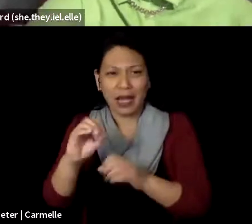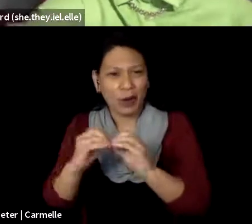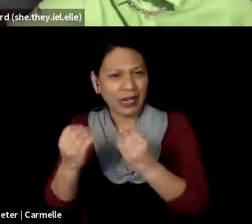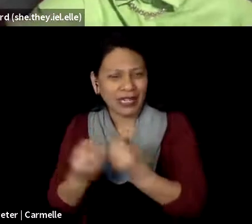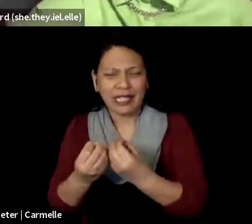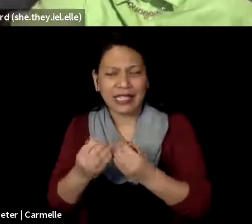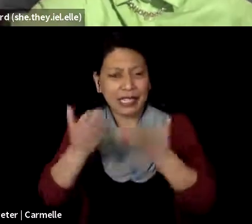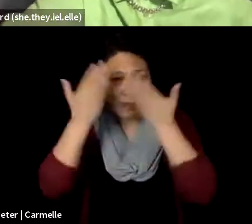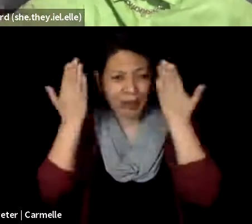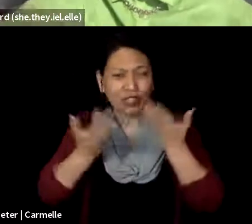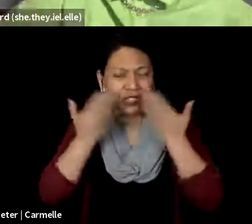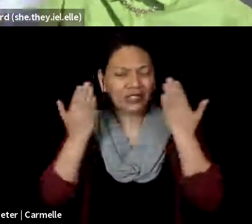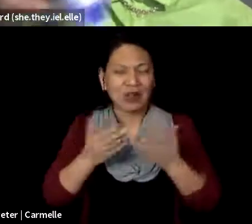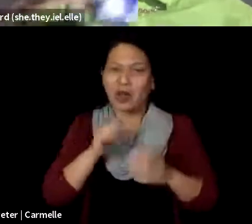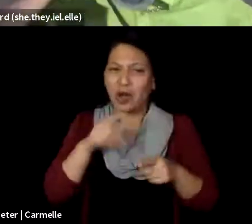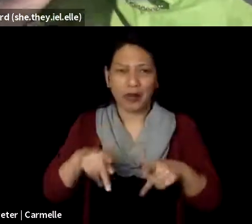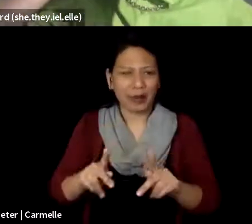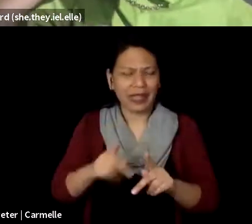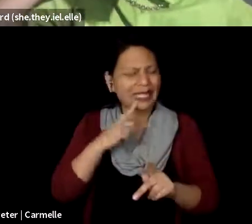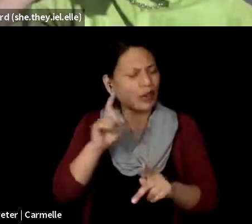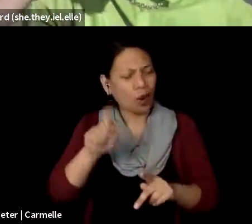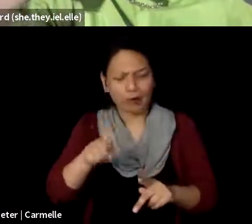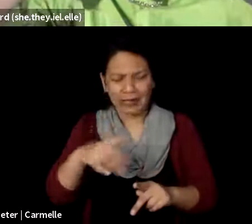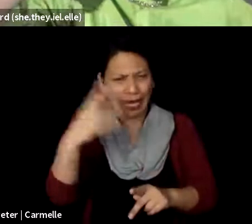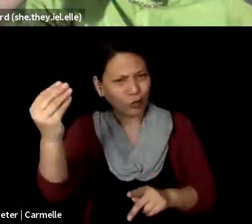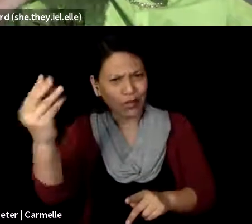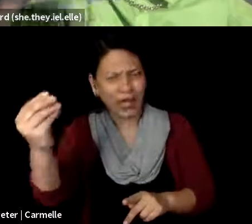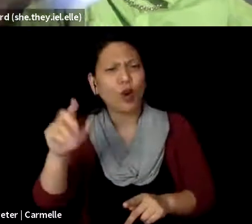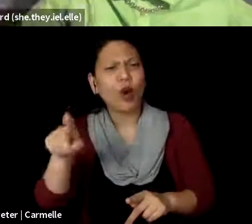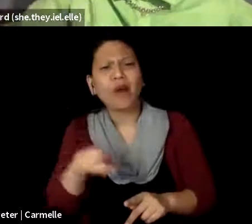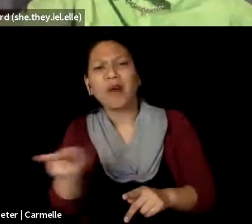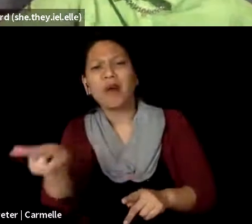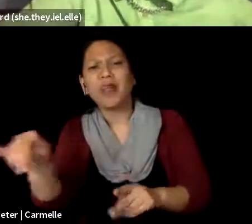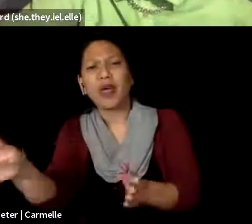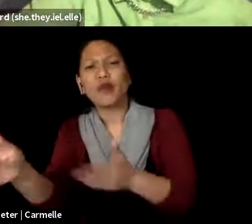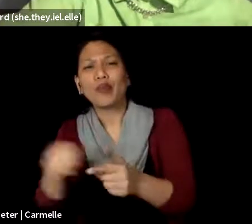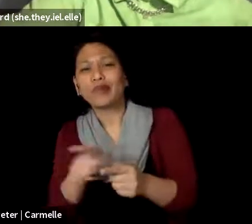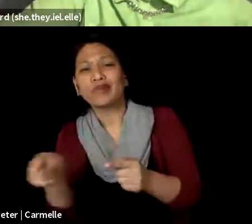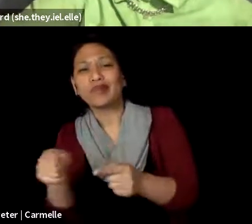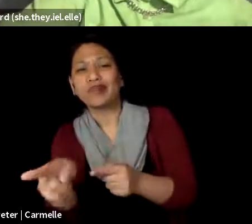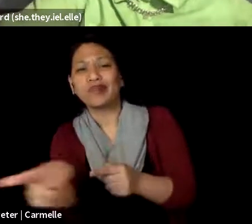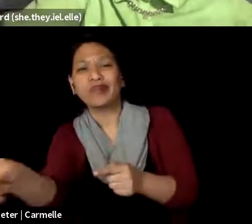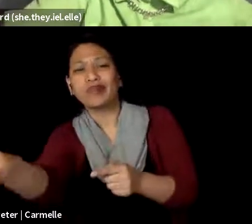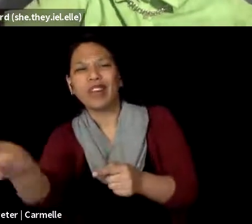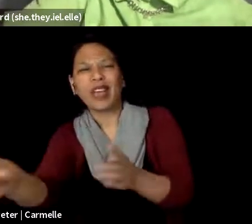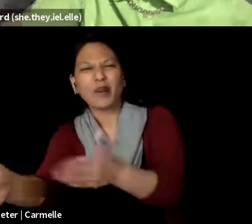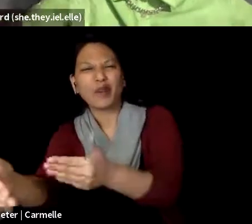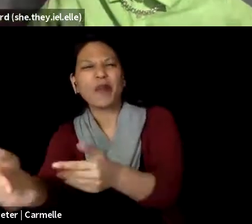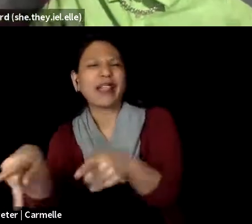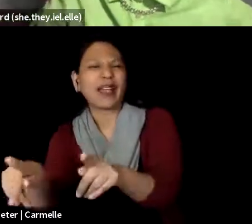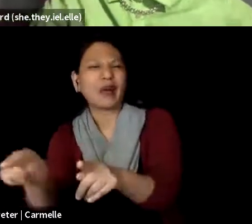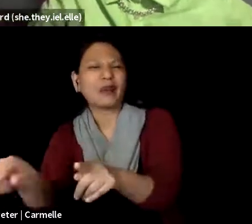smudge outside, or you have to go in that room over there, down the hall and around the corner. Like it's,